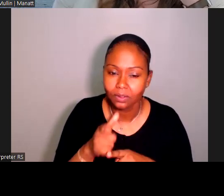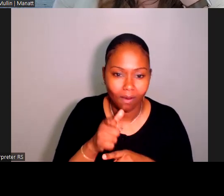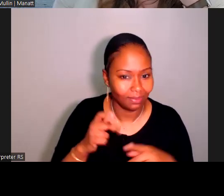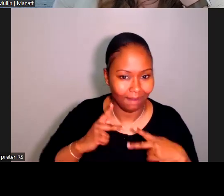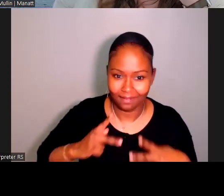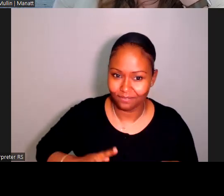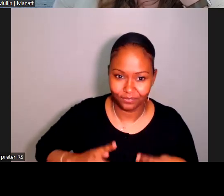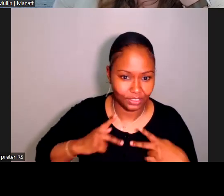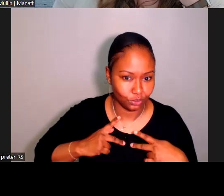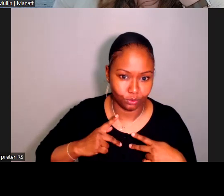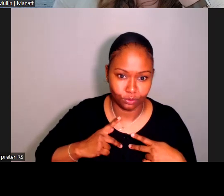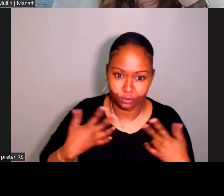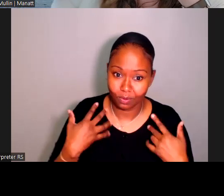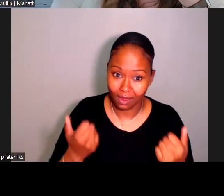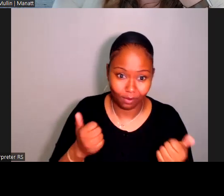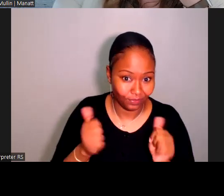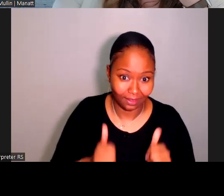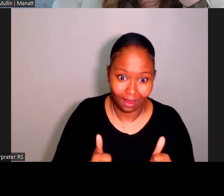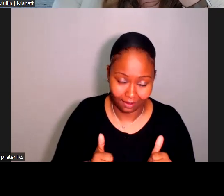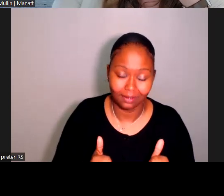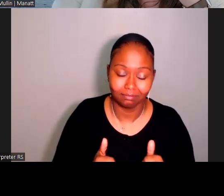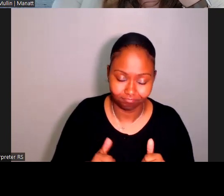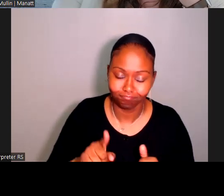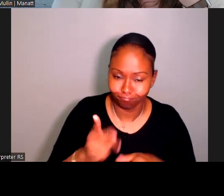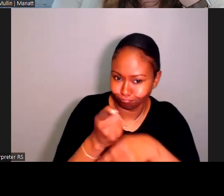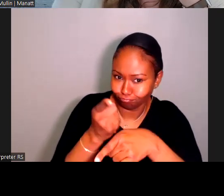decline. And